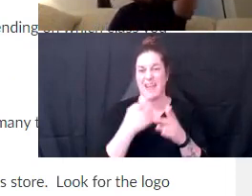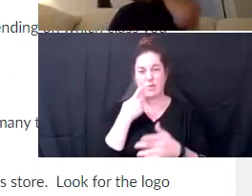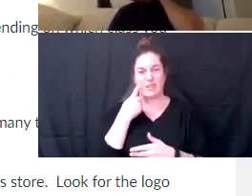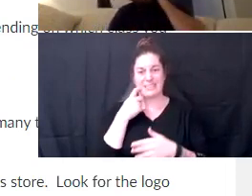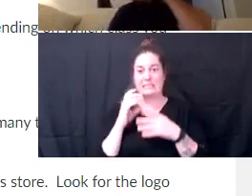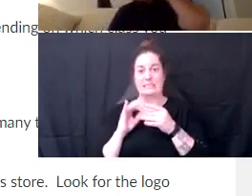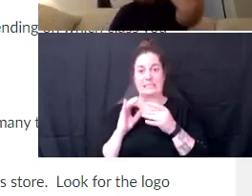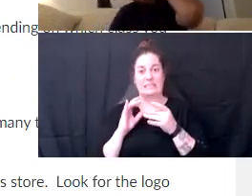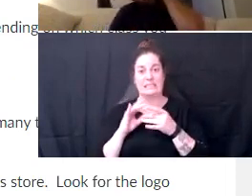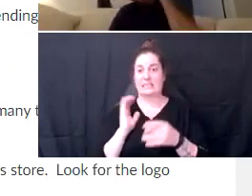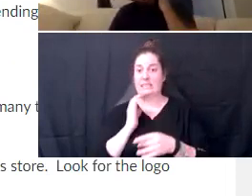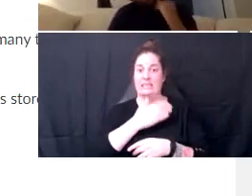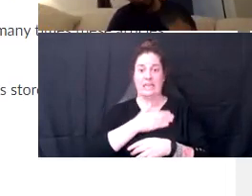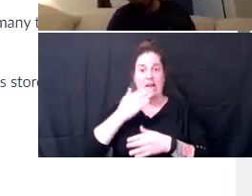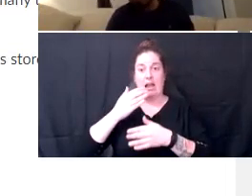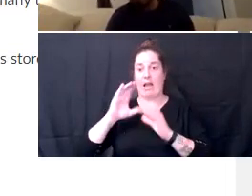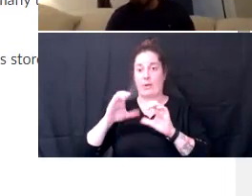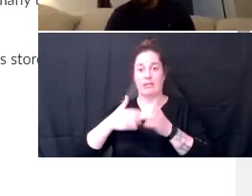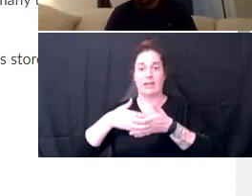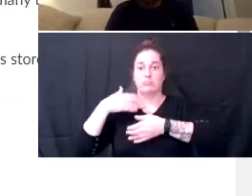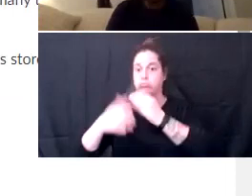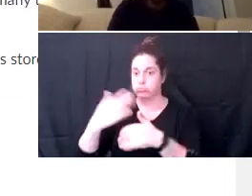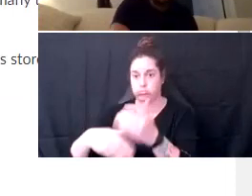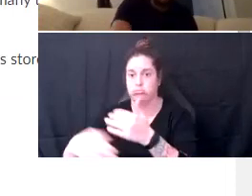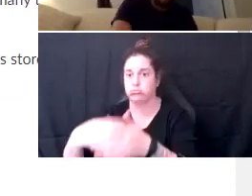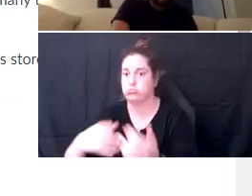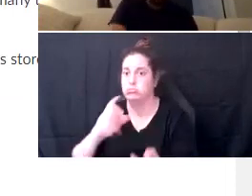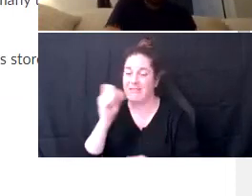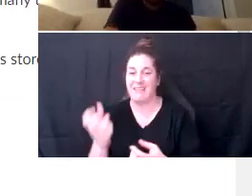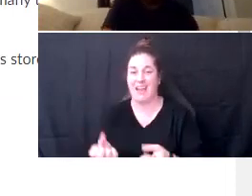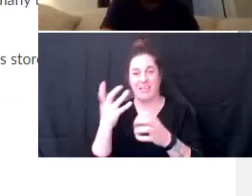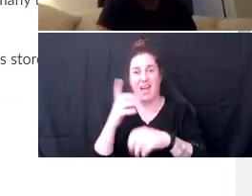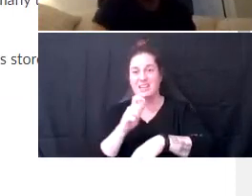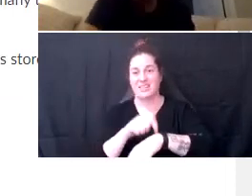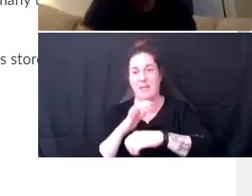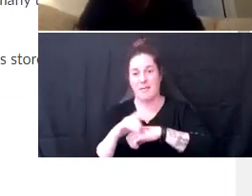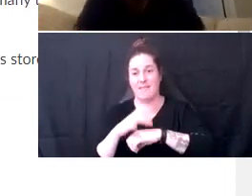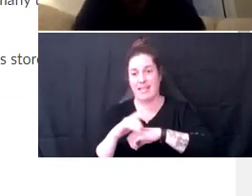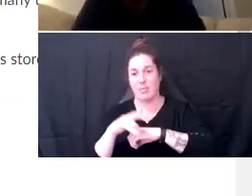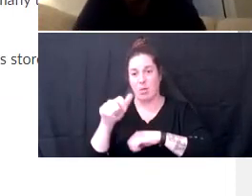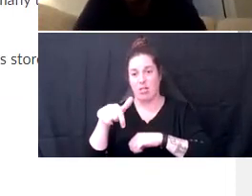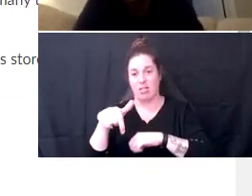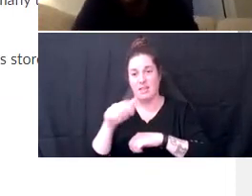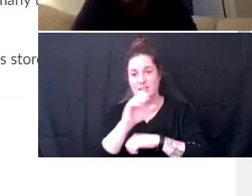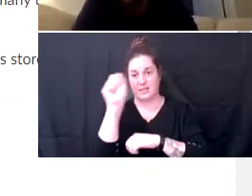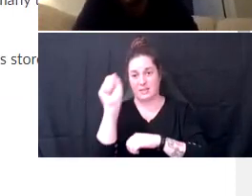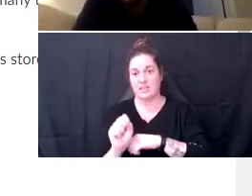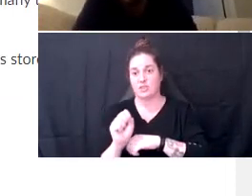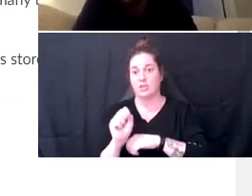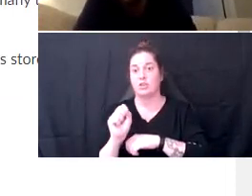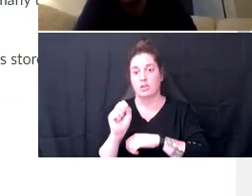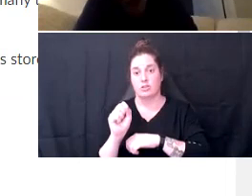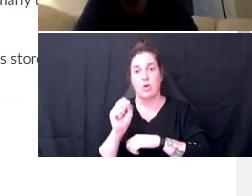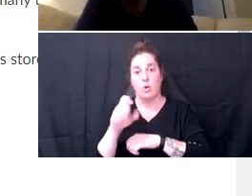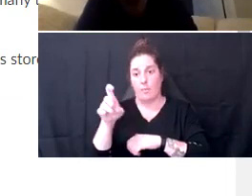we're moving a mile a minute, and so you don't have much time to do this. Okay. This project this semester. So you got to find an article and get busy with